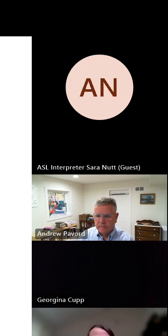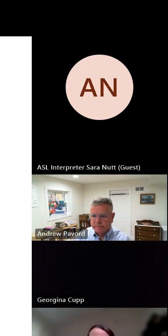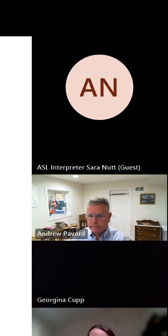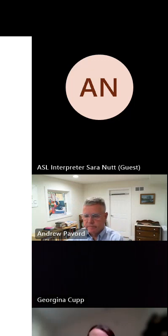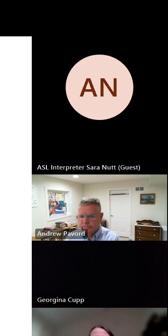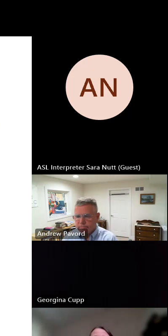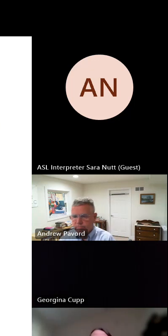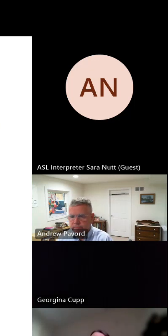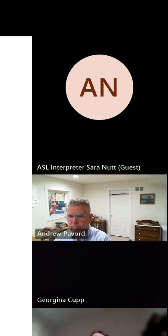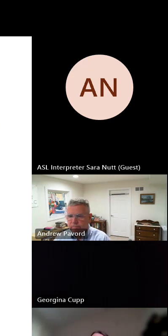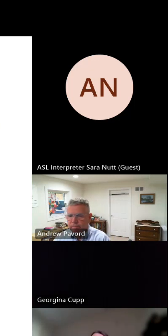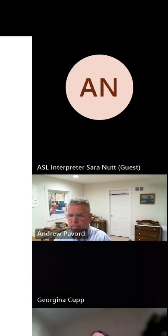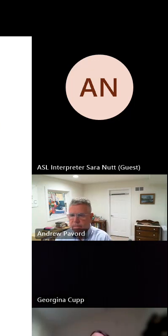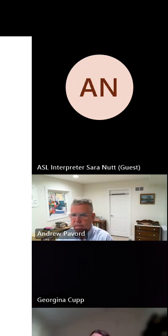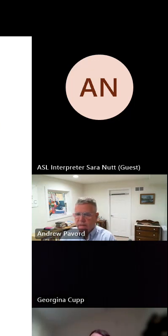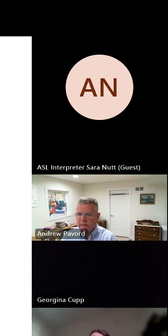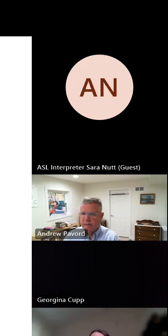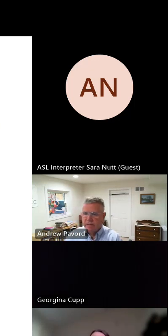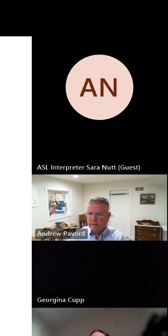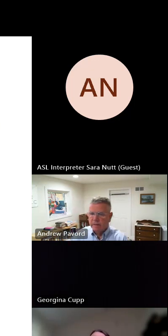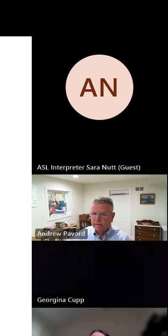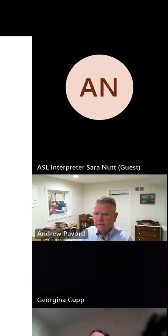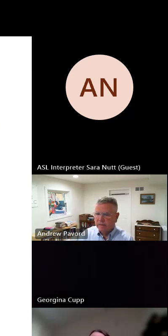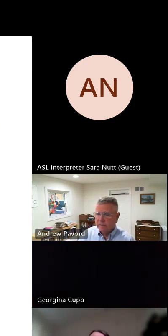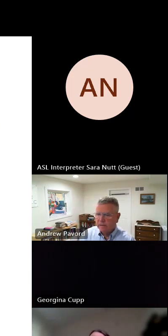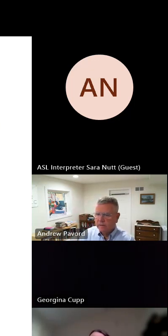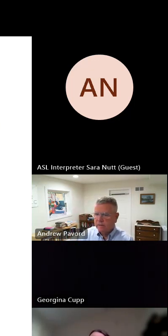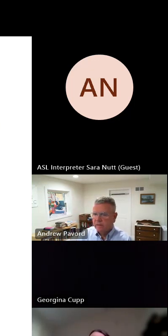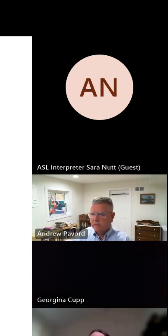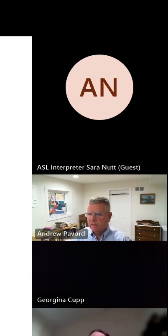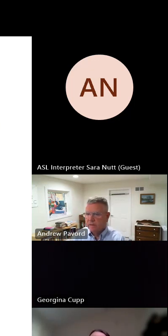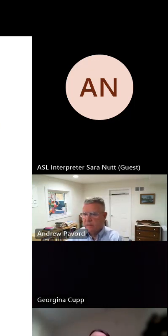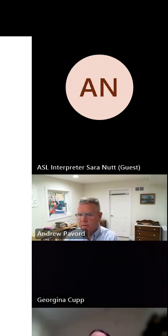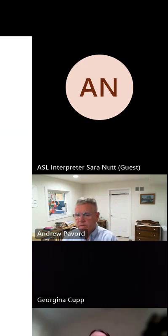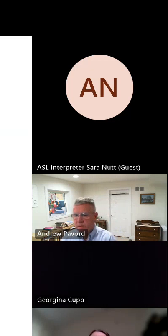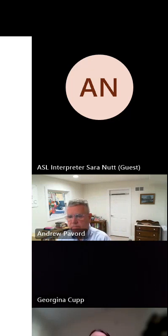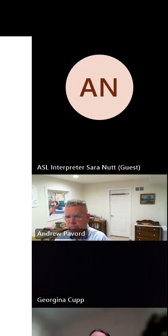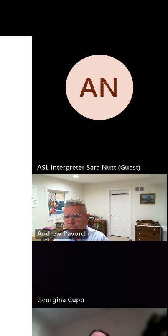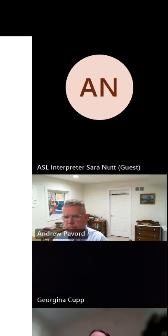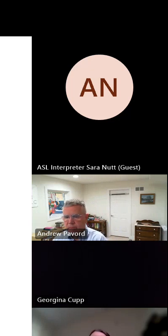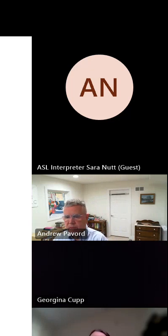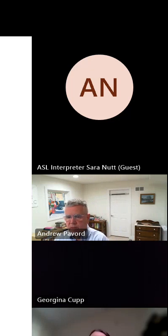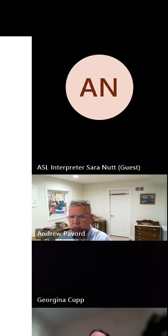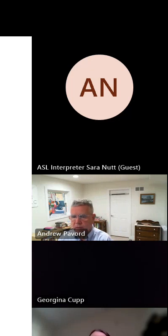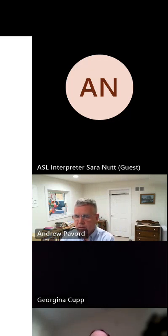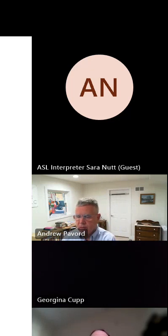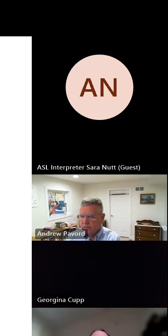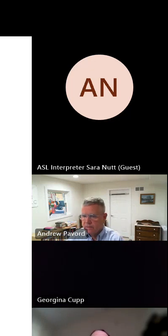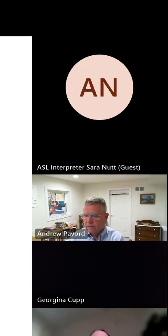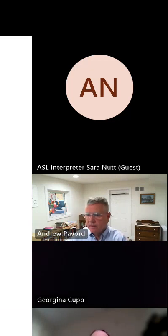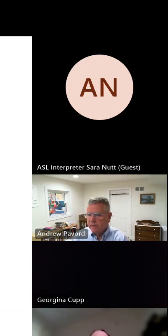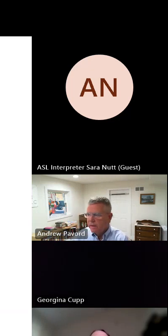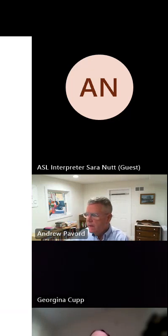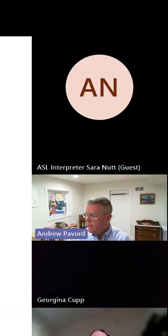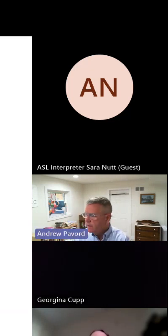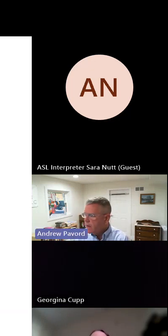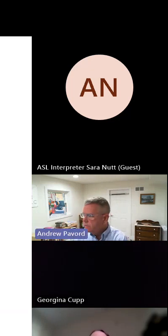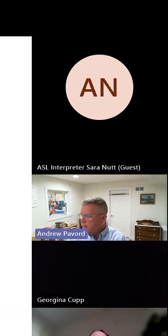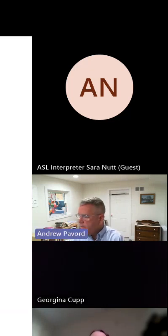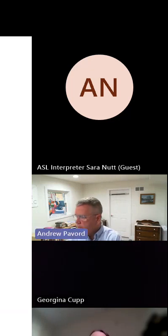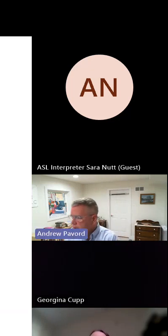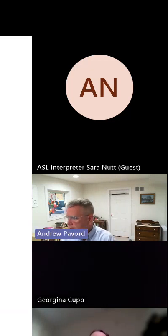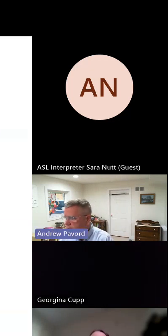probably the largest amount are the credit programs that incur borrowings that have to be repaid.